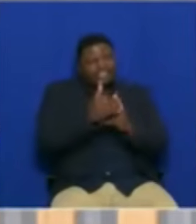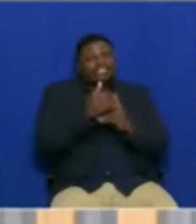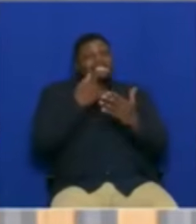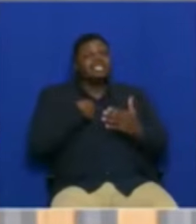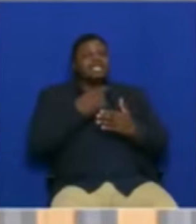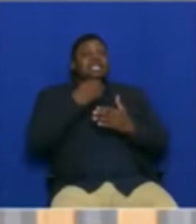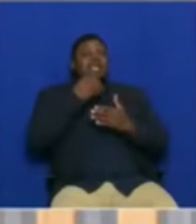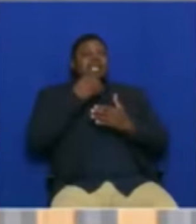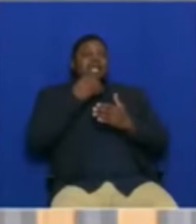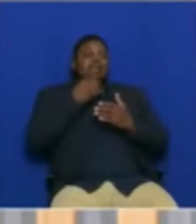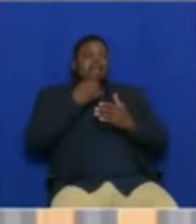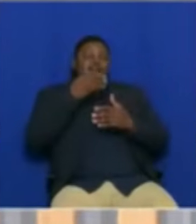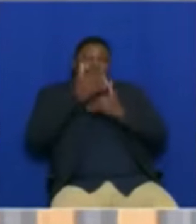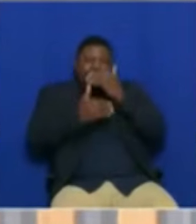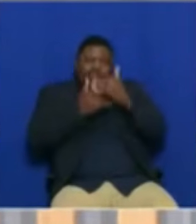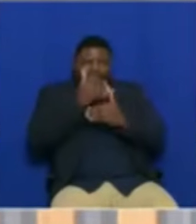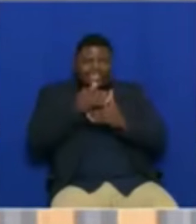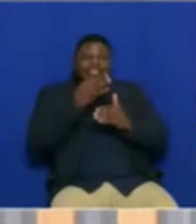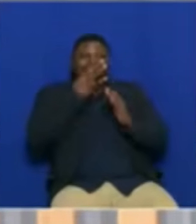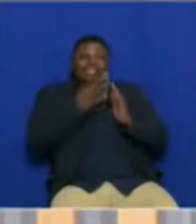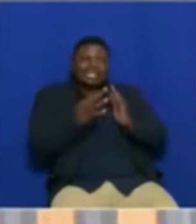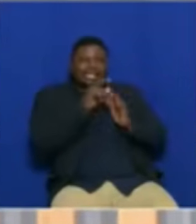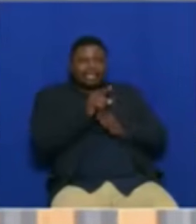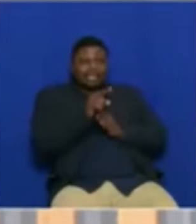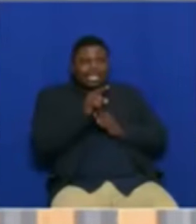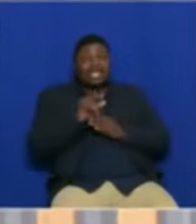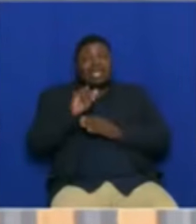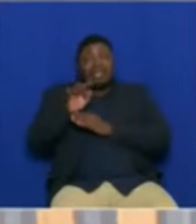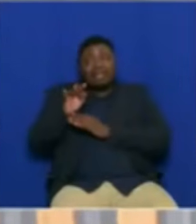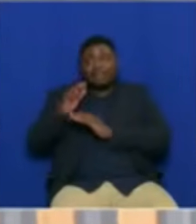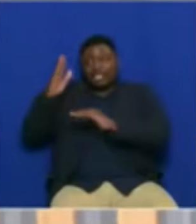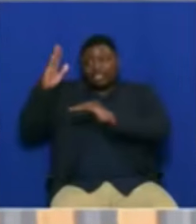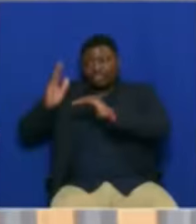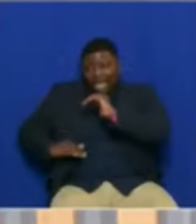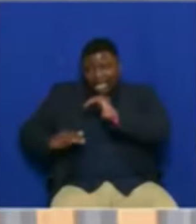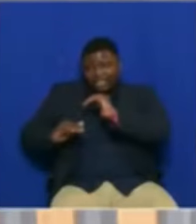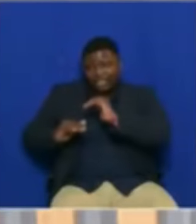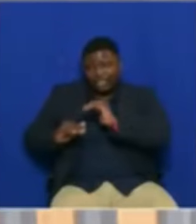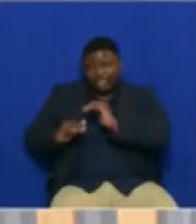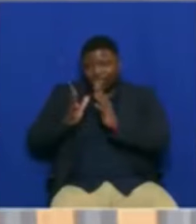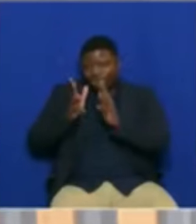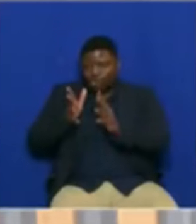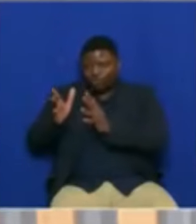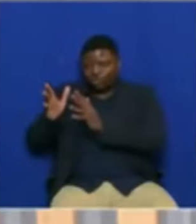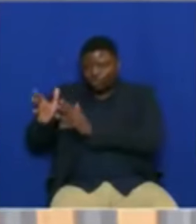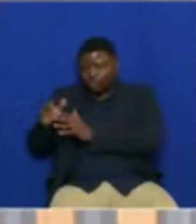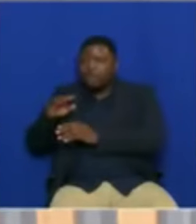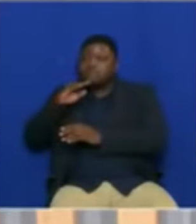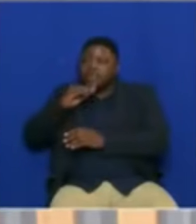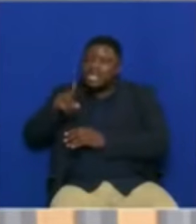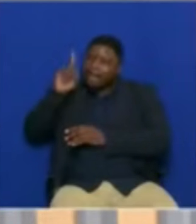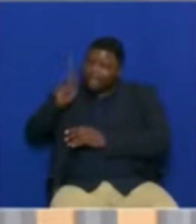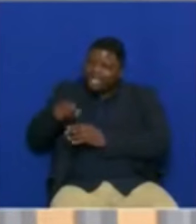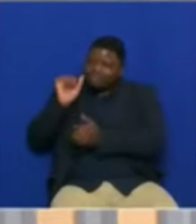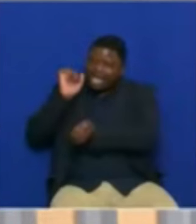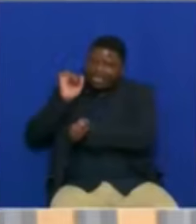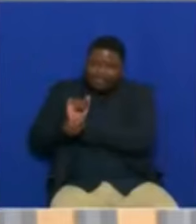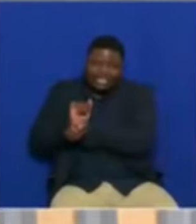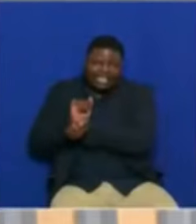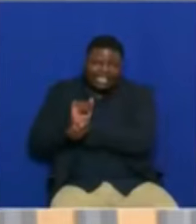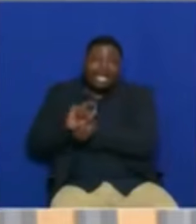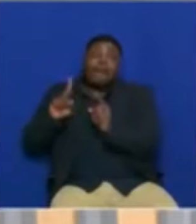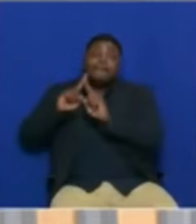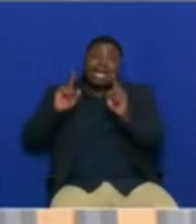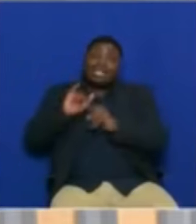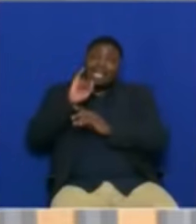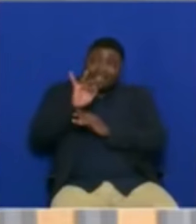of charge, they must be arrested, right? Unless there is something like that, and you can point us to that.